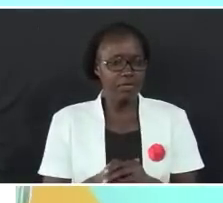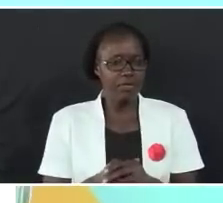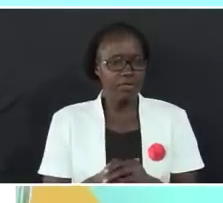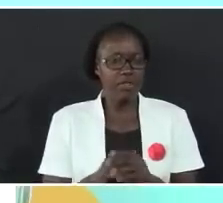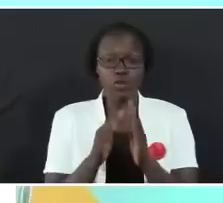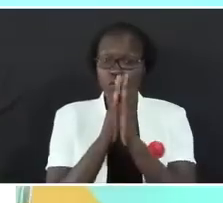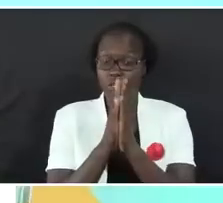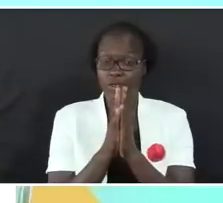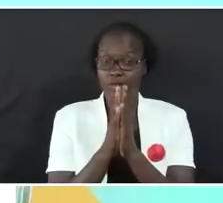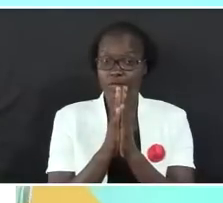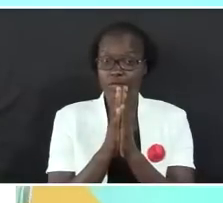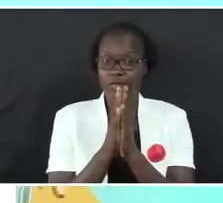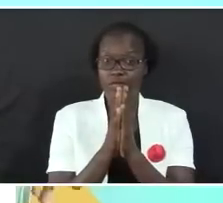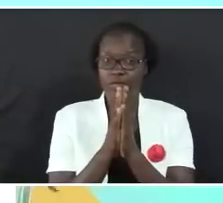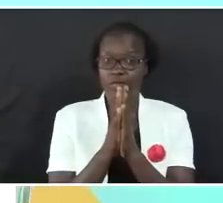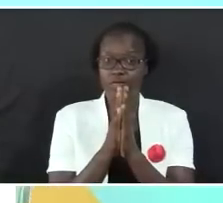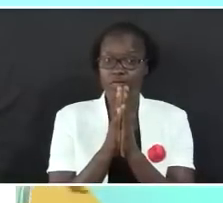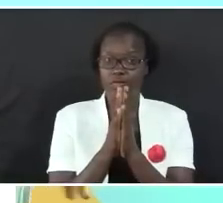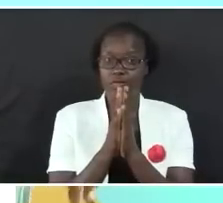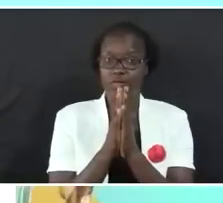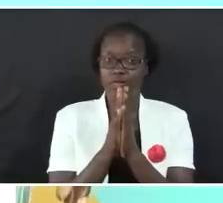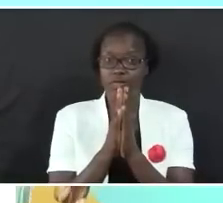Allow me pray.